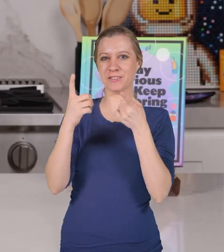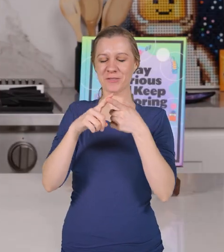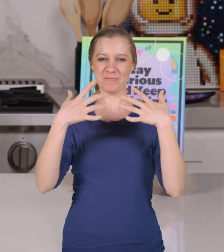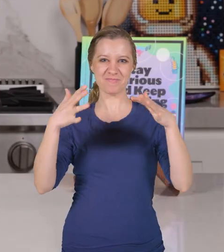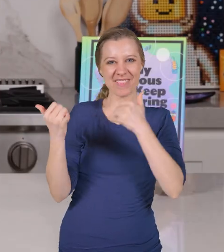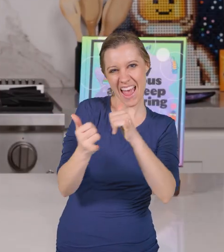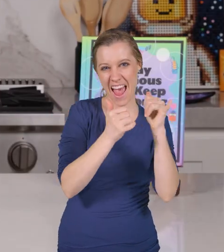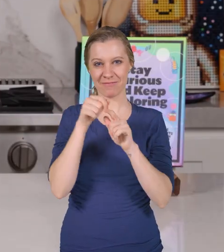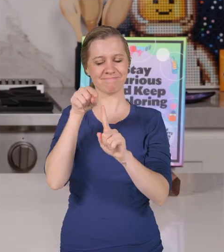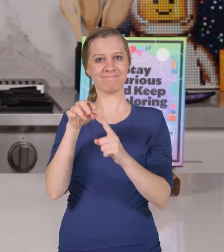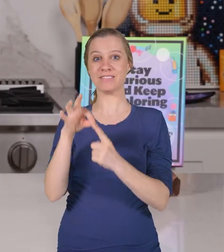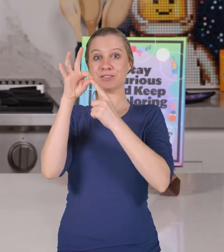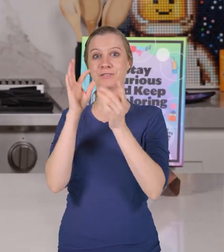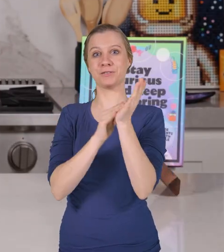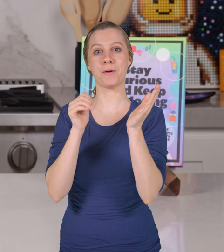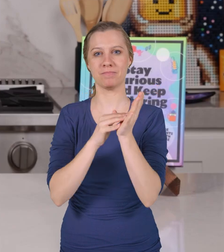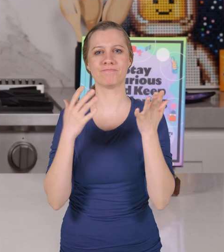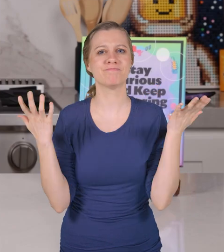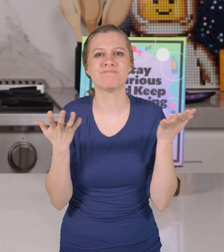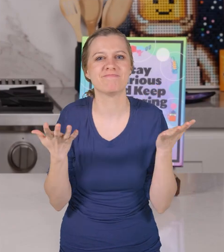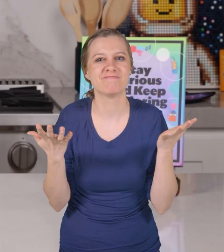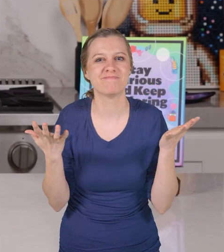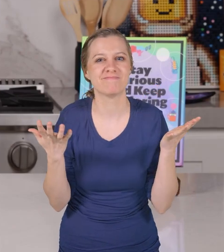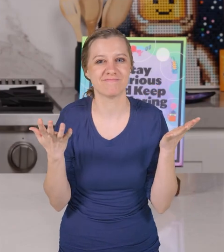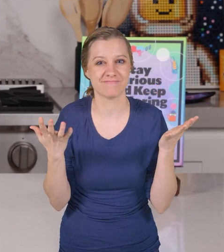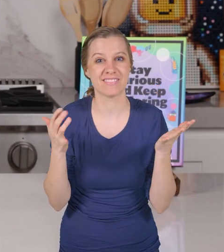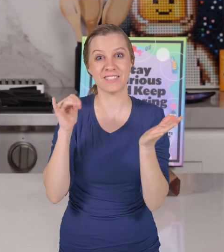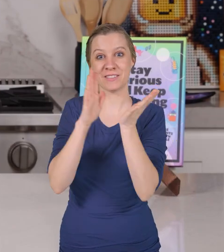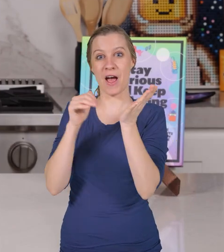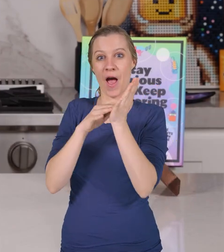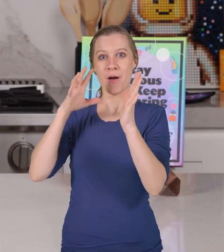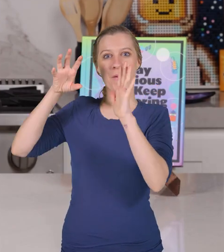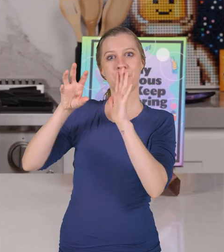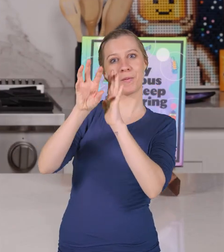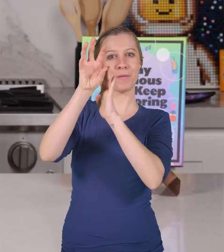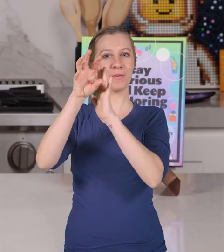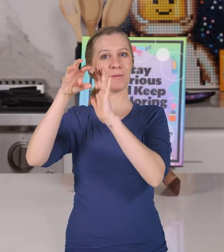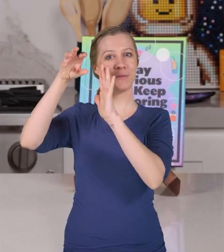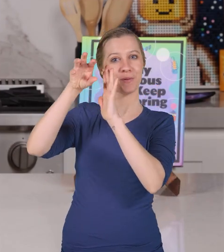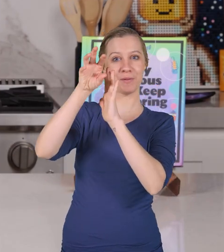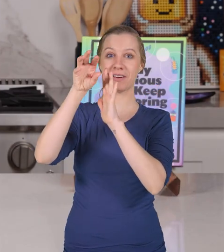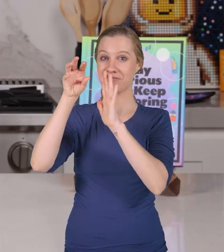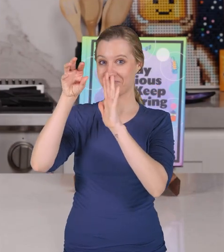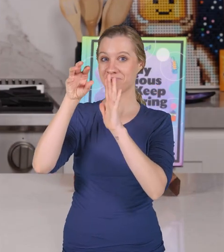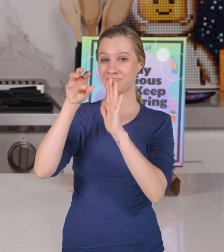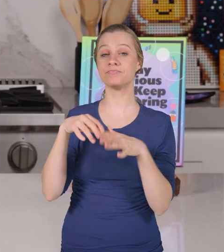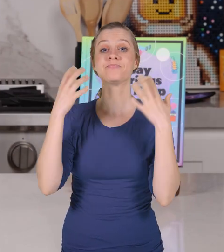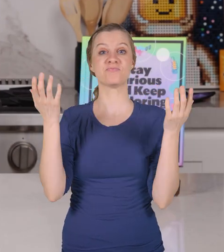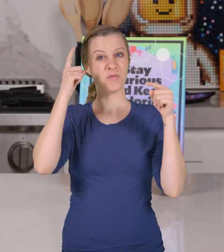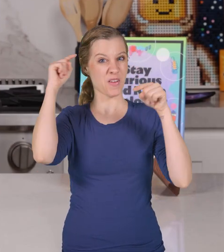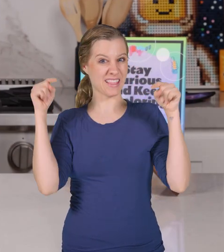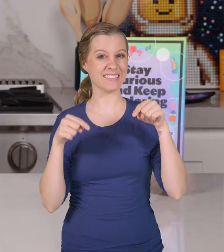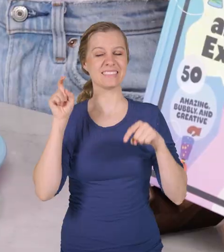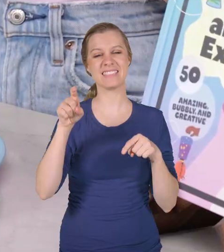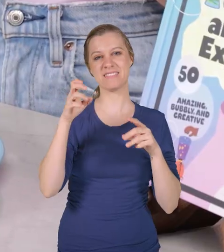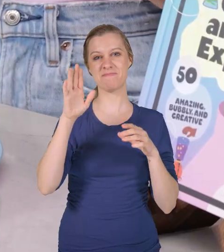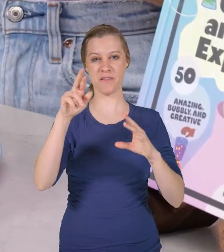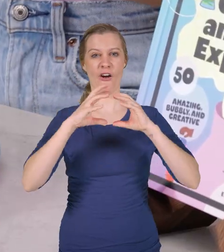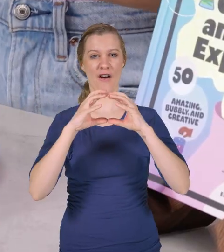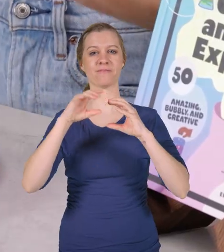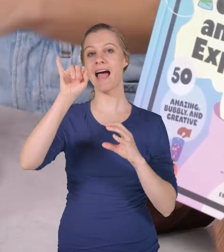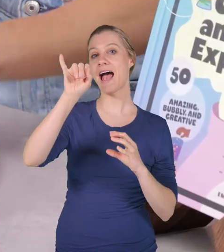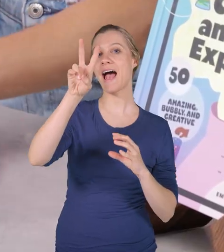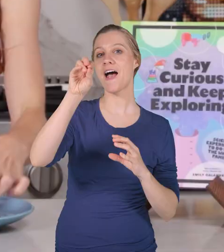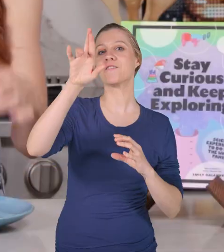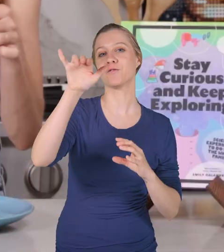power of density to play with a very special type of soap that is known as the soap that floats. For this